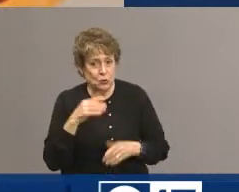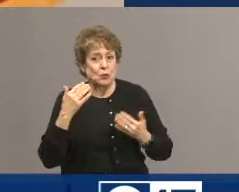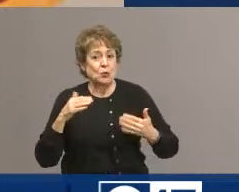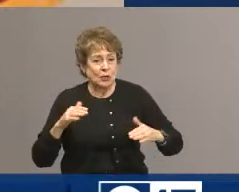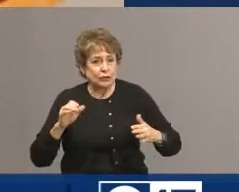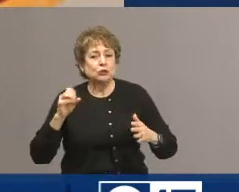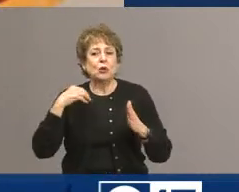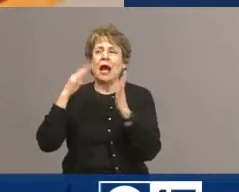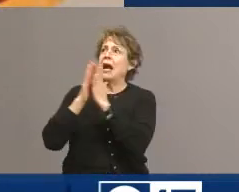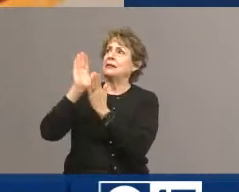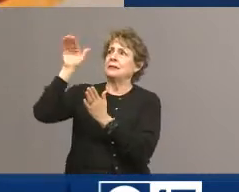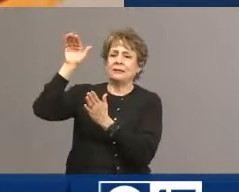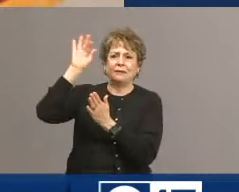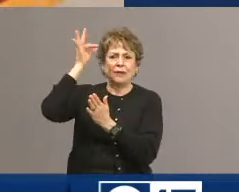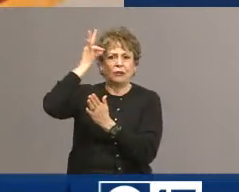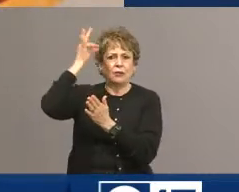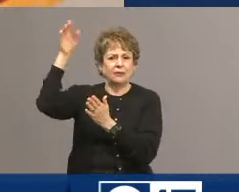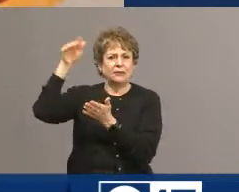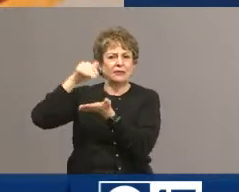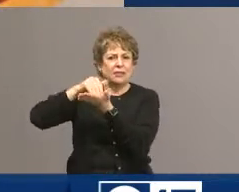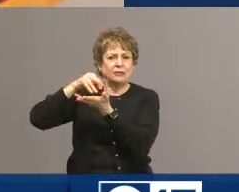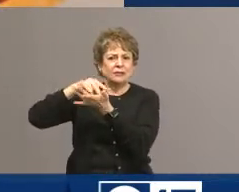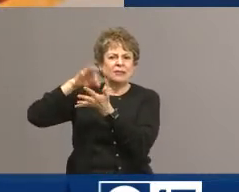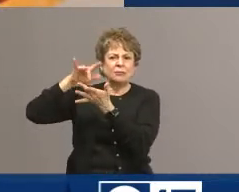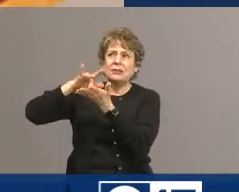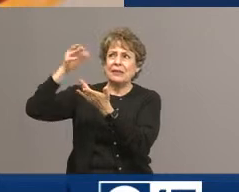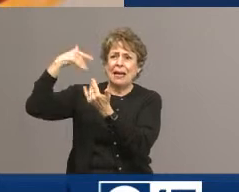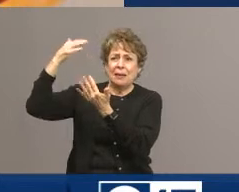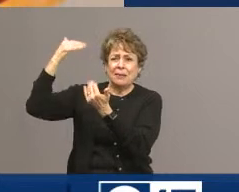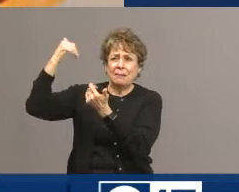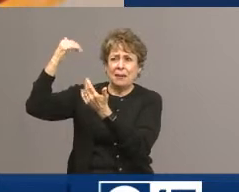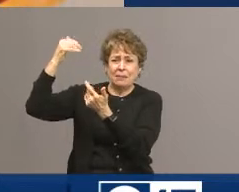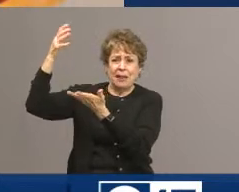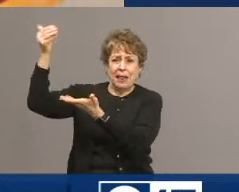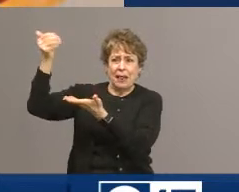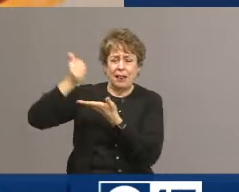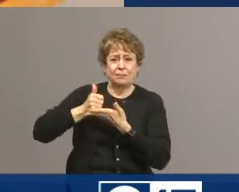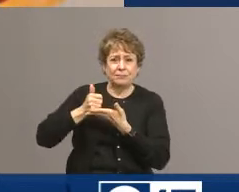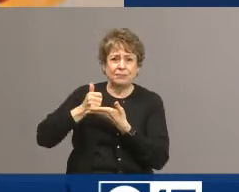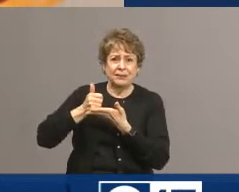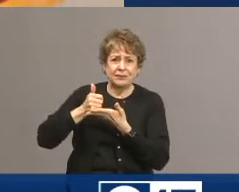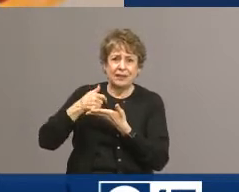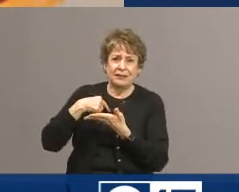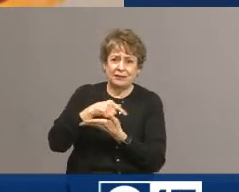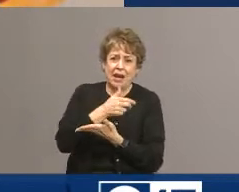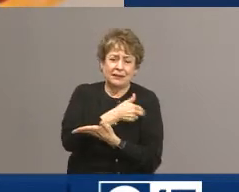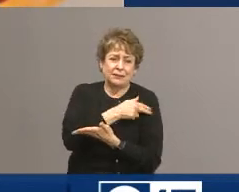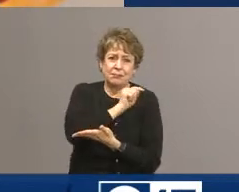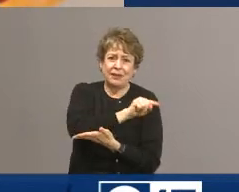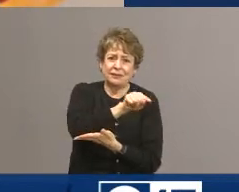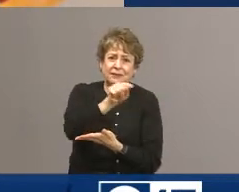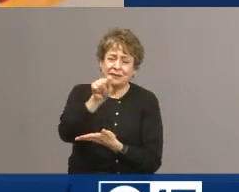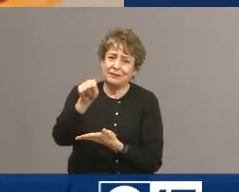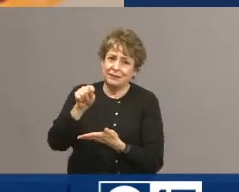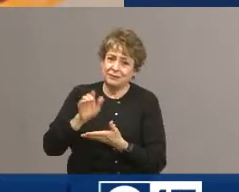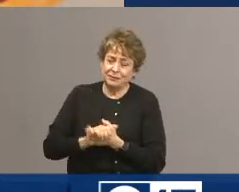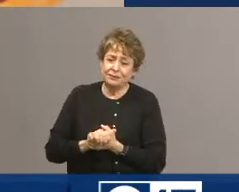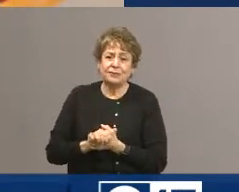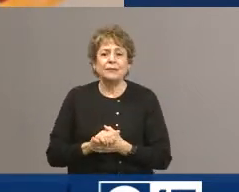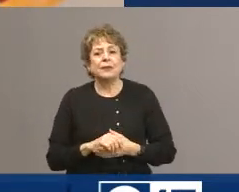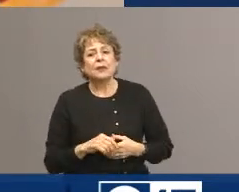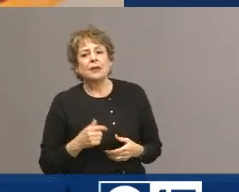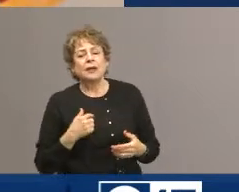are working on establishing a national contract that will provide a coordinated, centralized